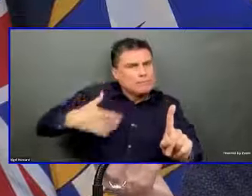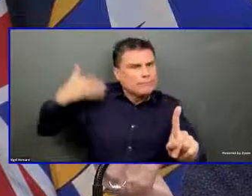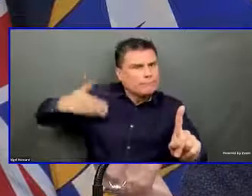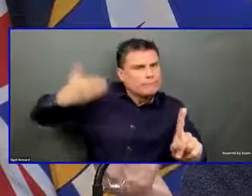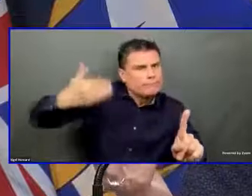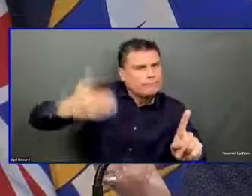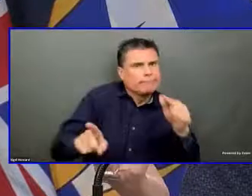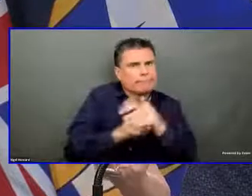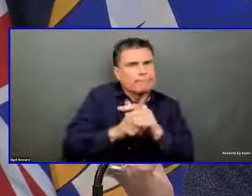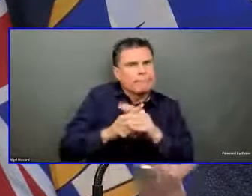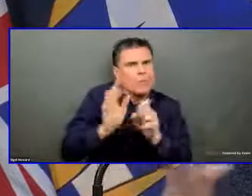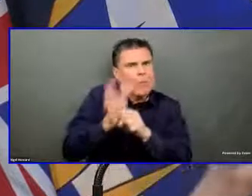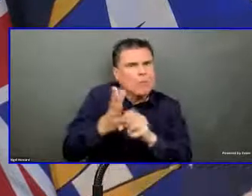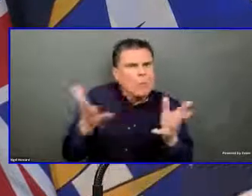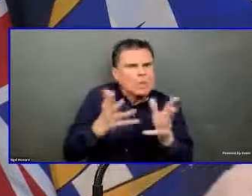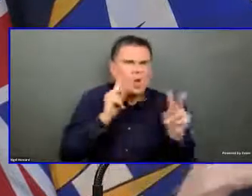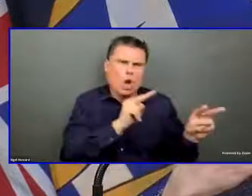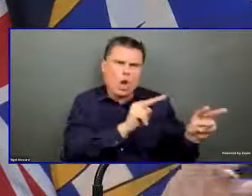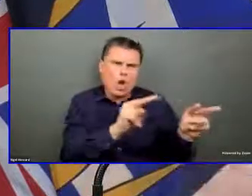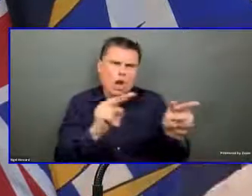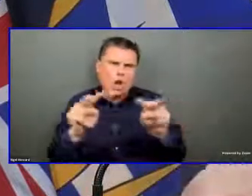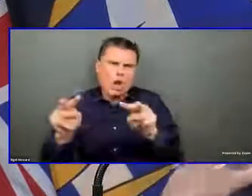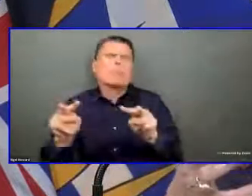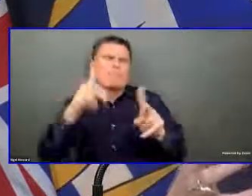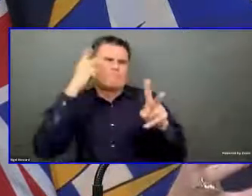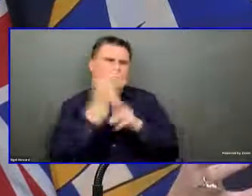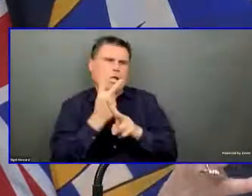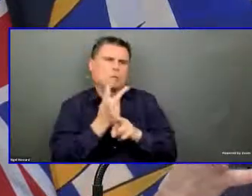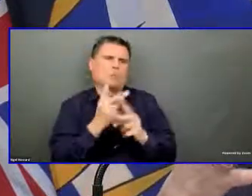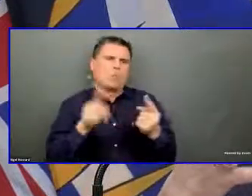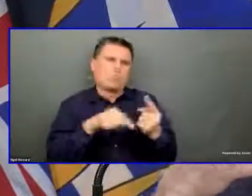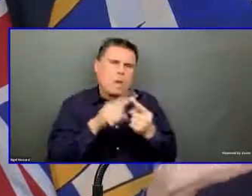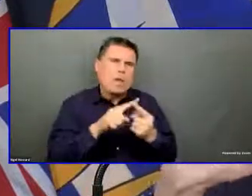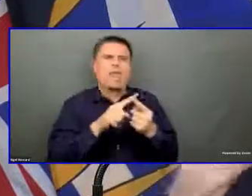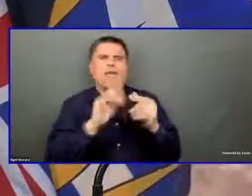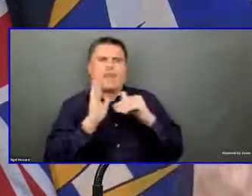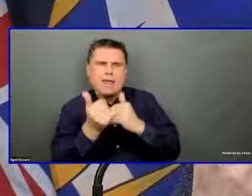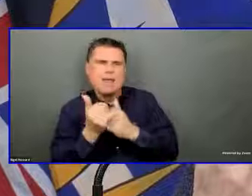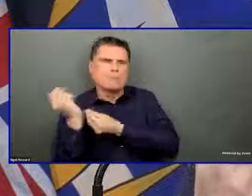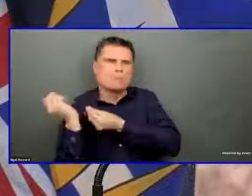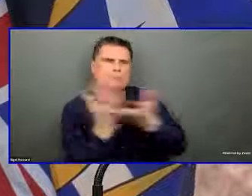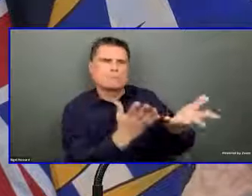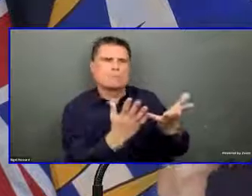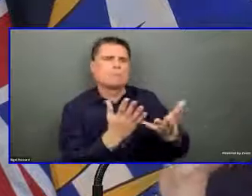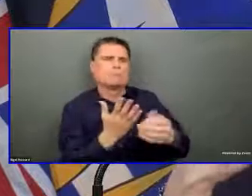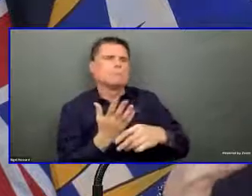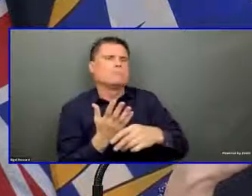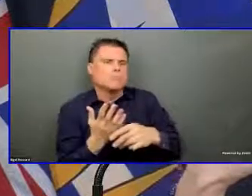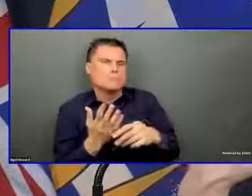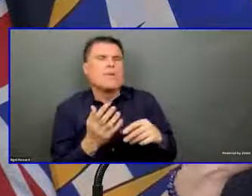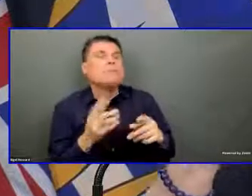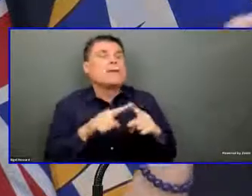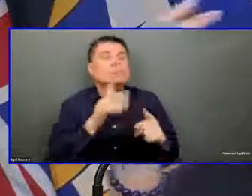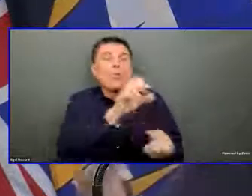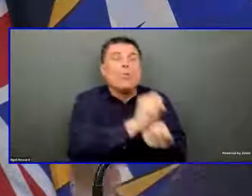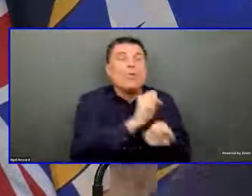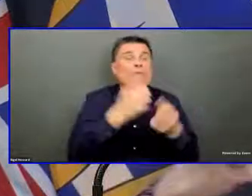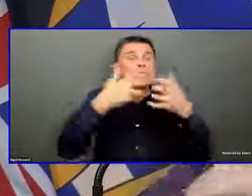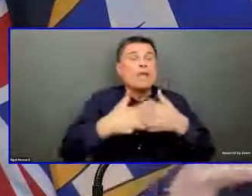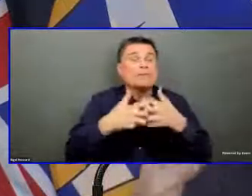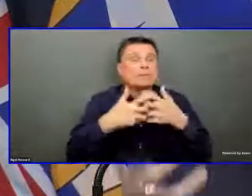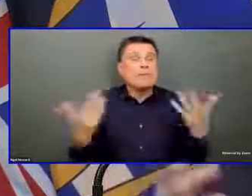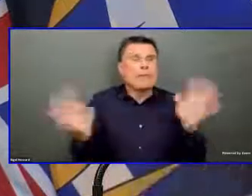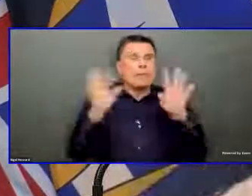like food processing, where people have to work quite closely together, where wearing PPE can be awkward and it can